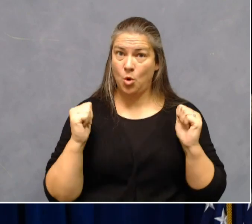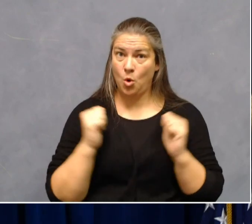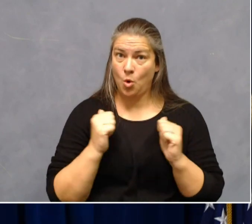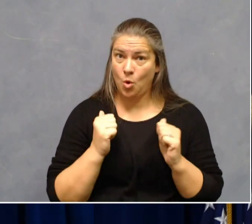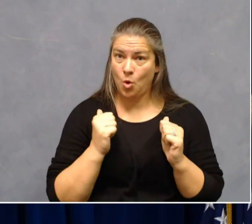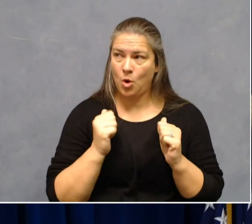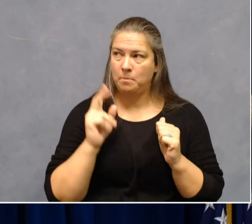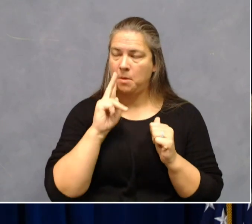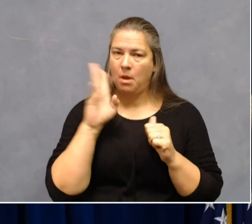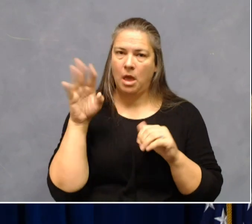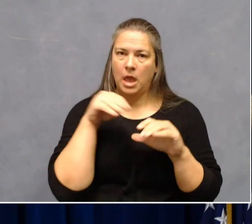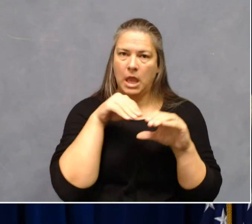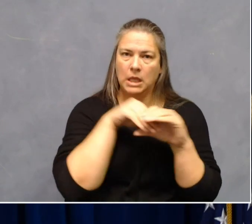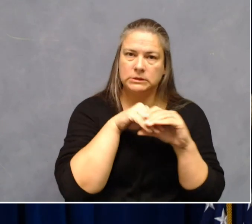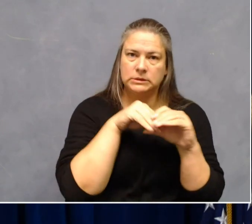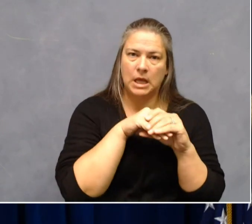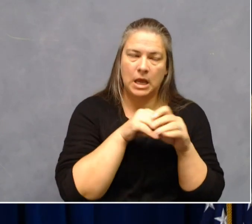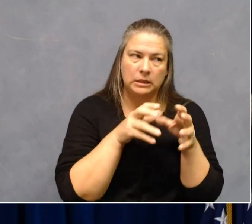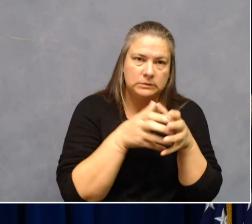inside.